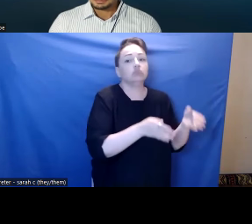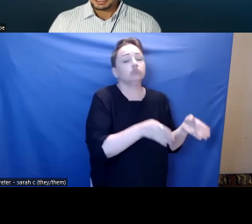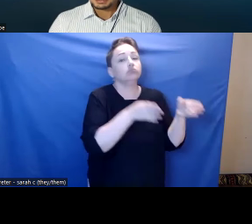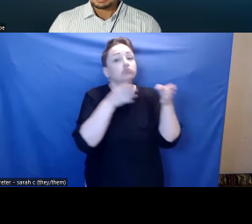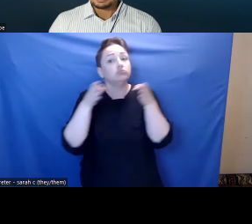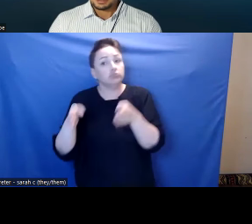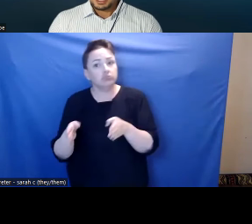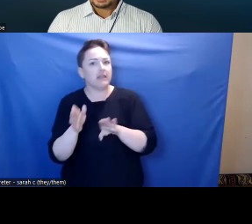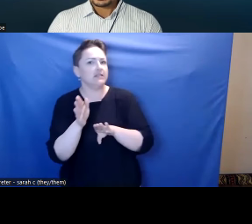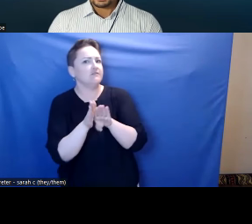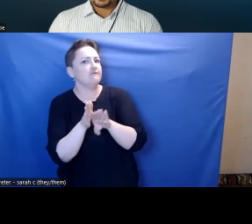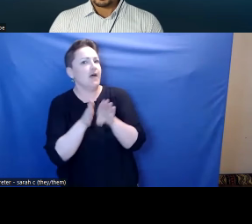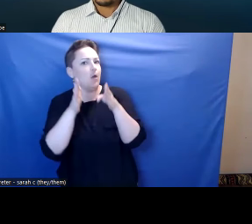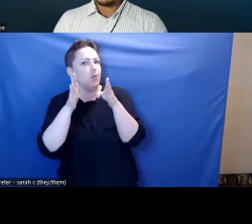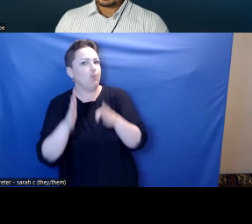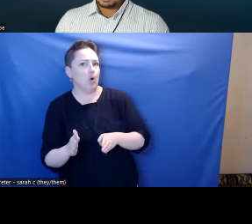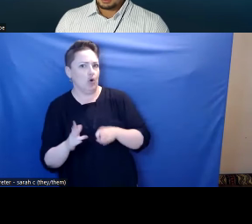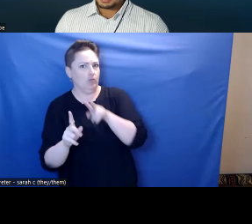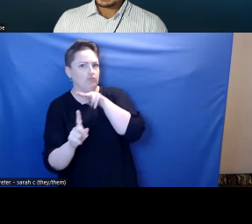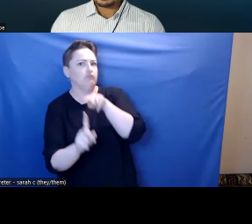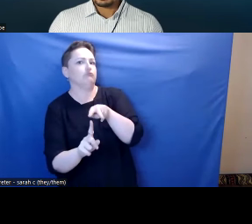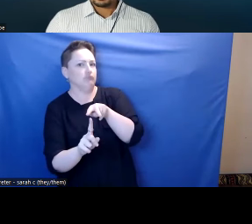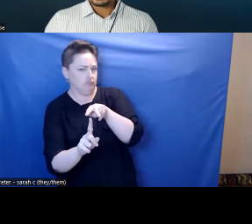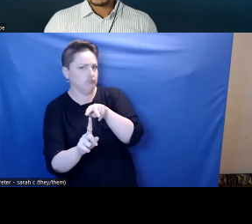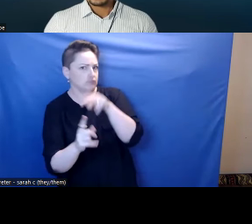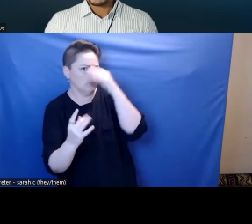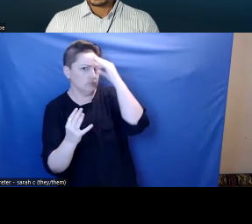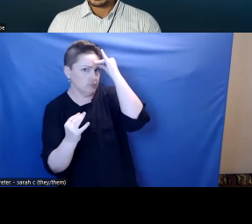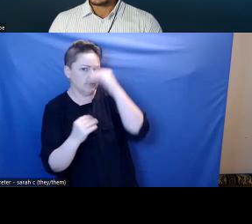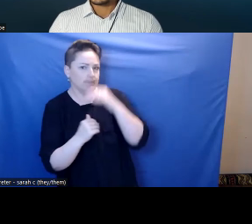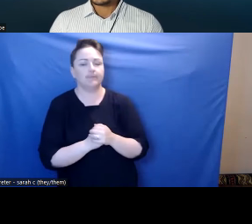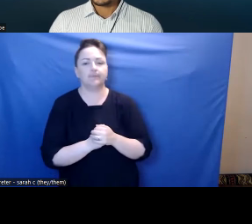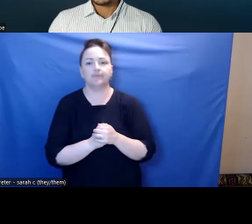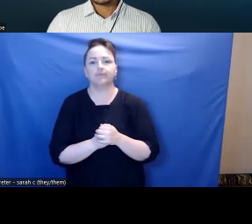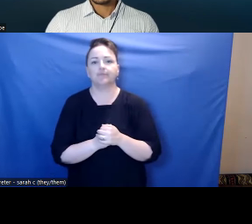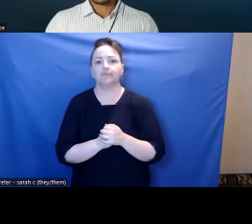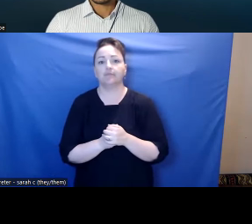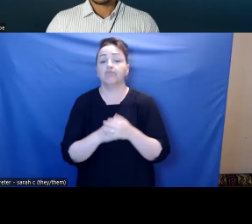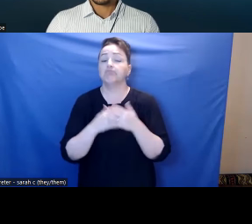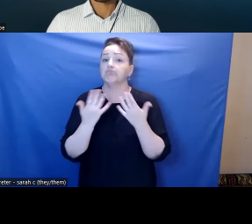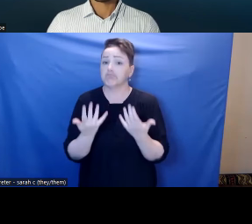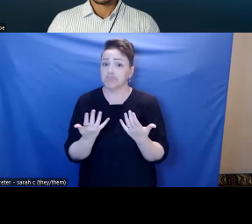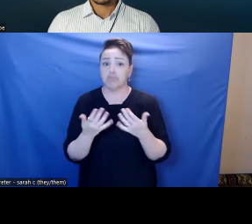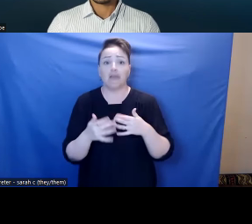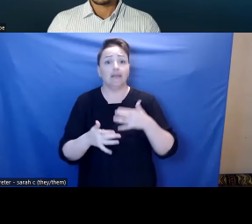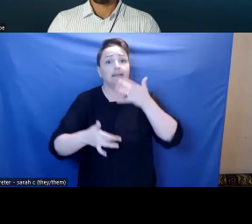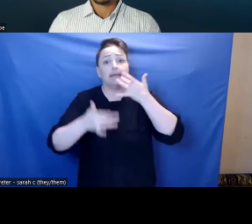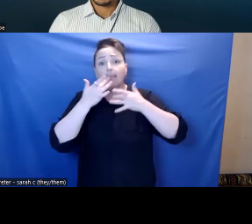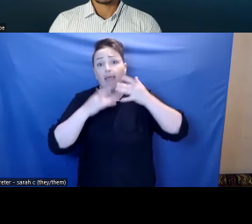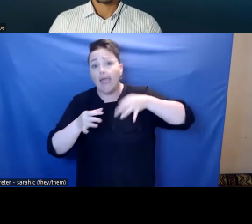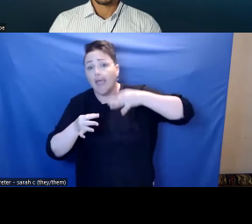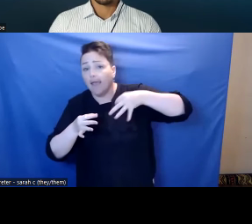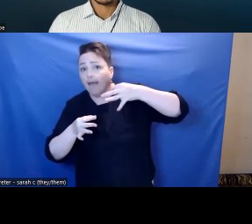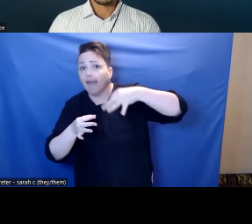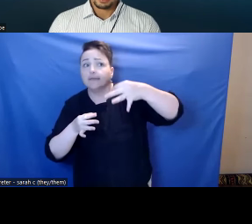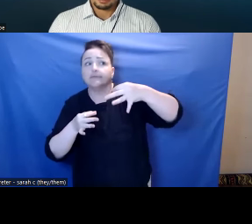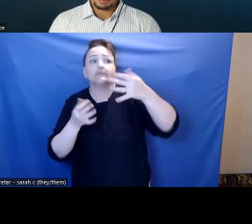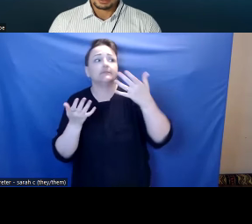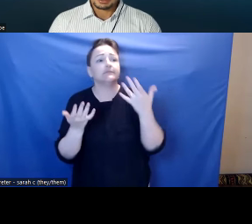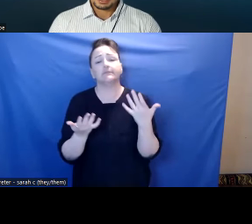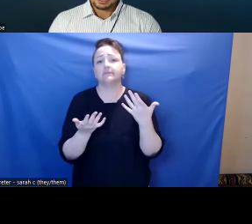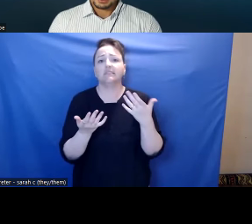developer's perspective. So long entitlement processes and delays that lead to additional costs is a big deterrent